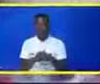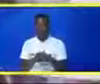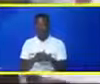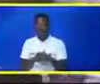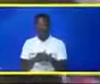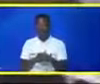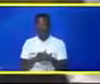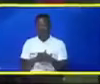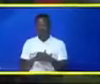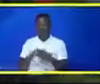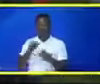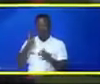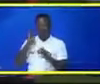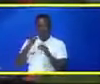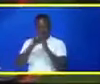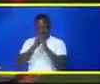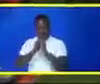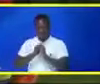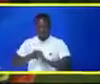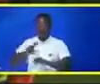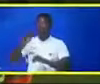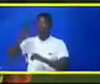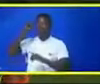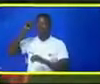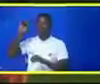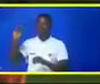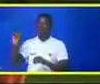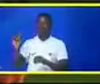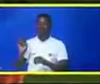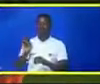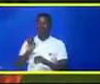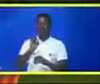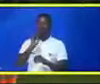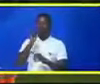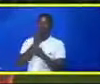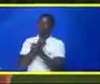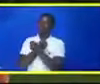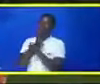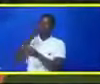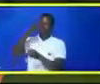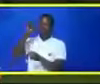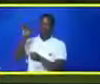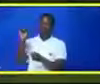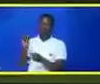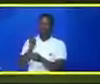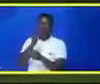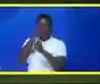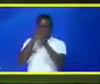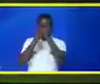I will worship him forever, love him forever,